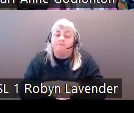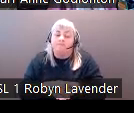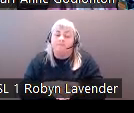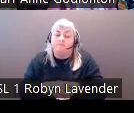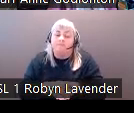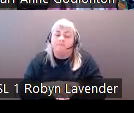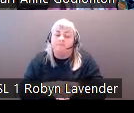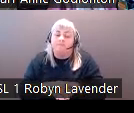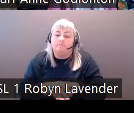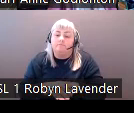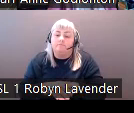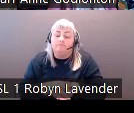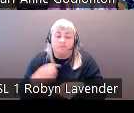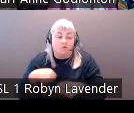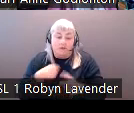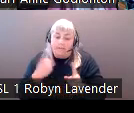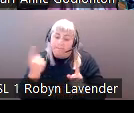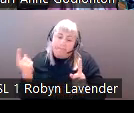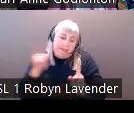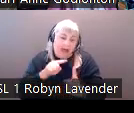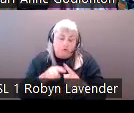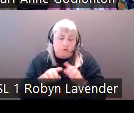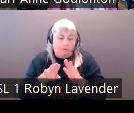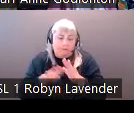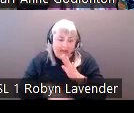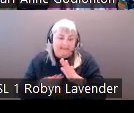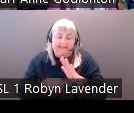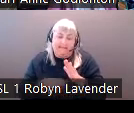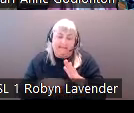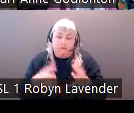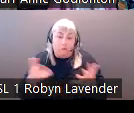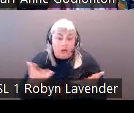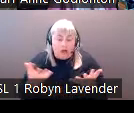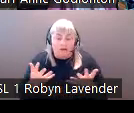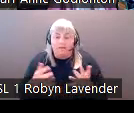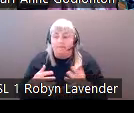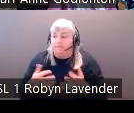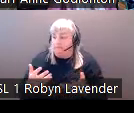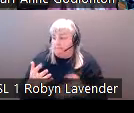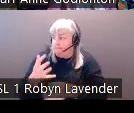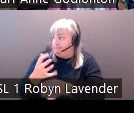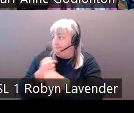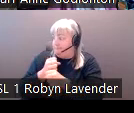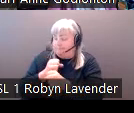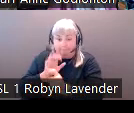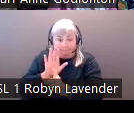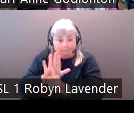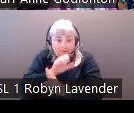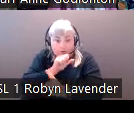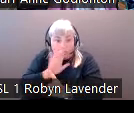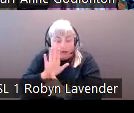we're going right back to the basics around getting ID, getting an Alberta healthcare